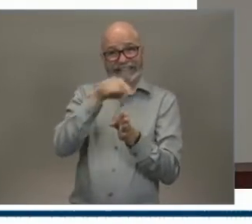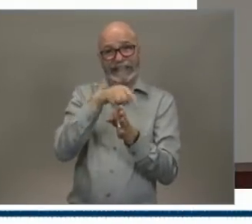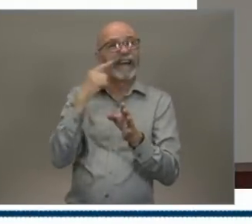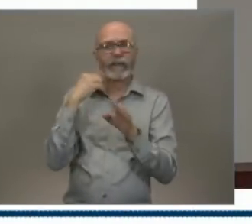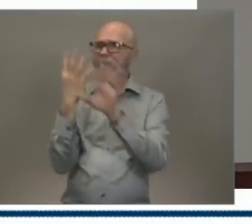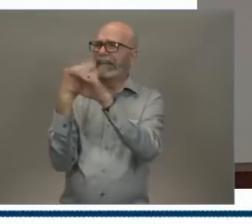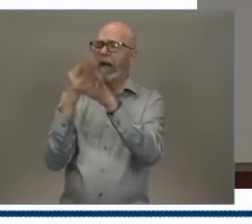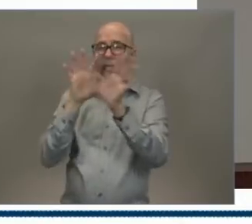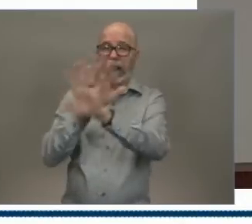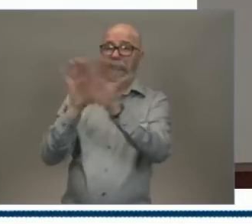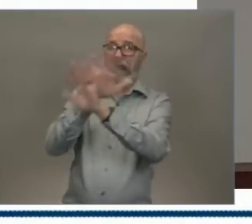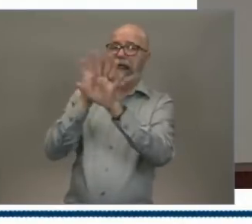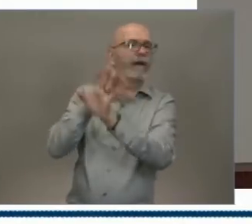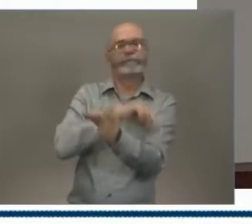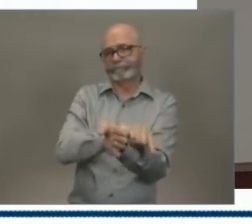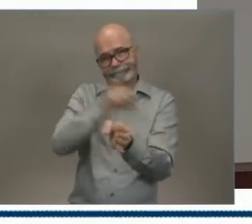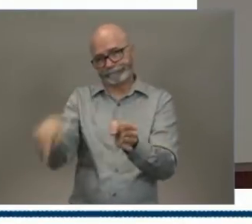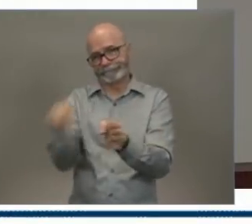then